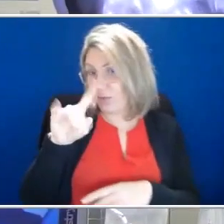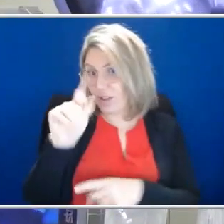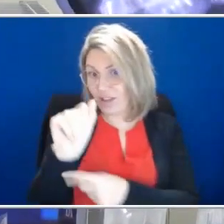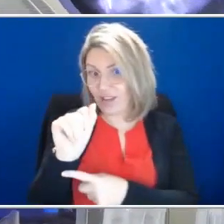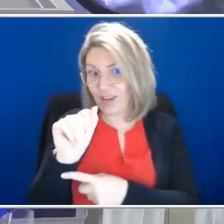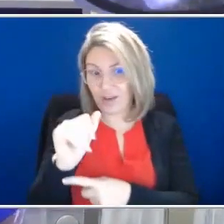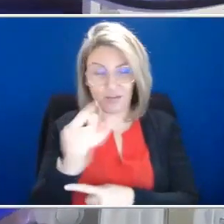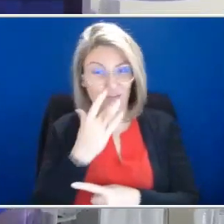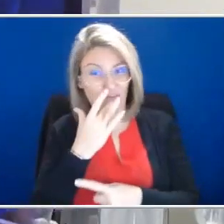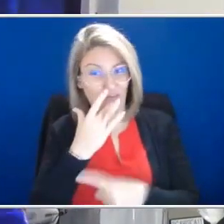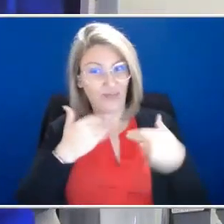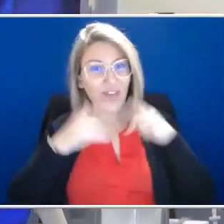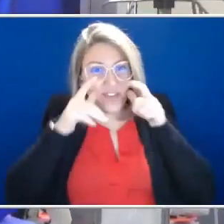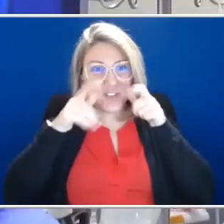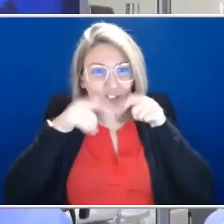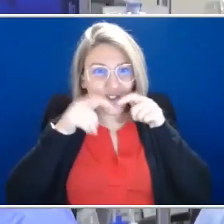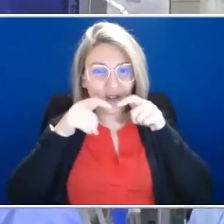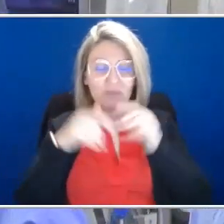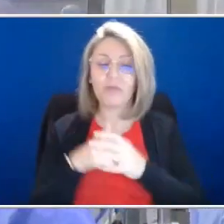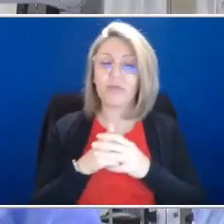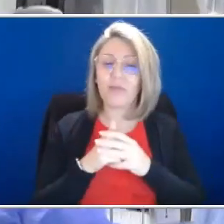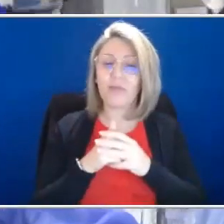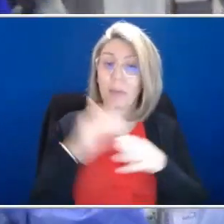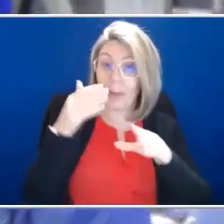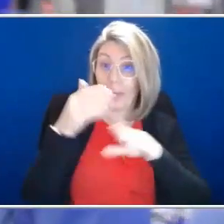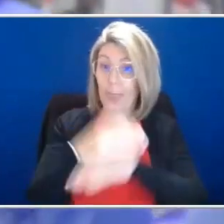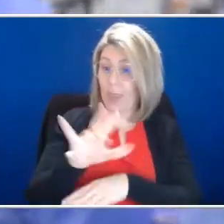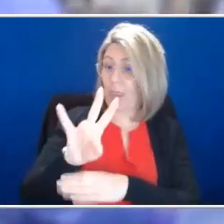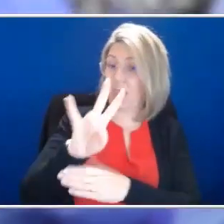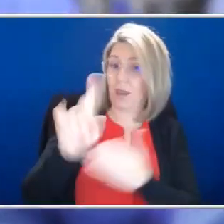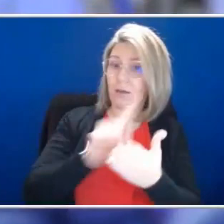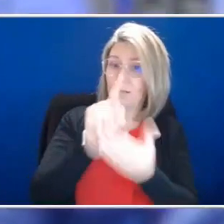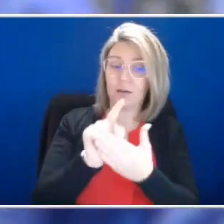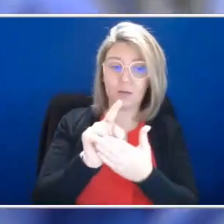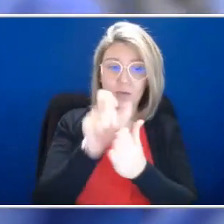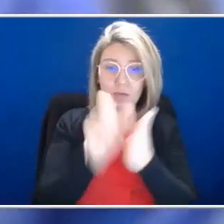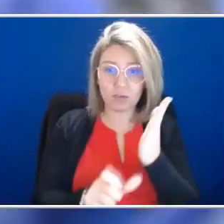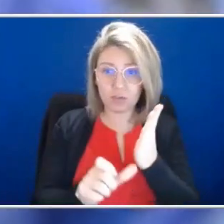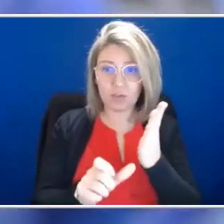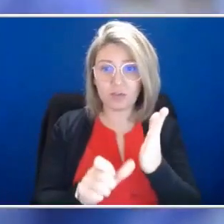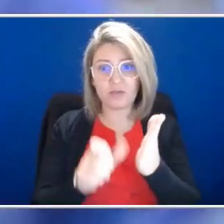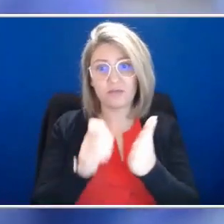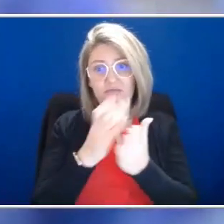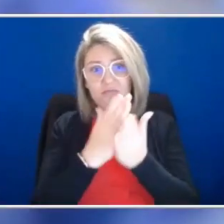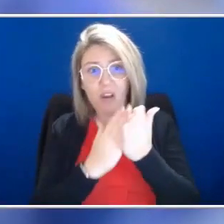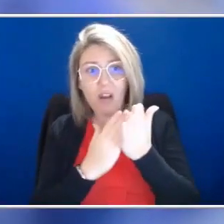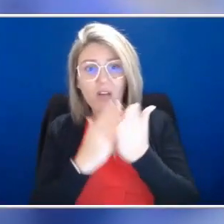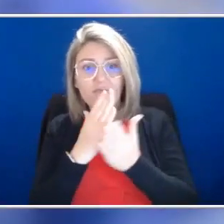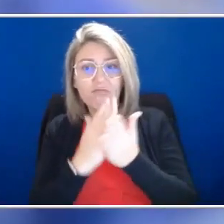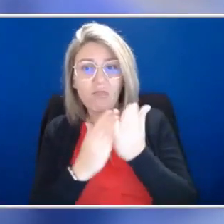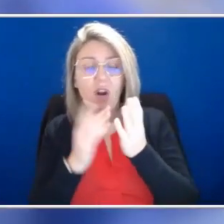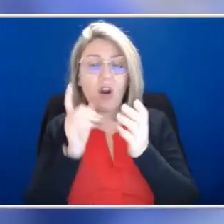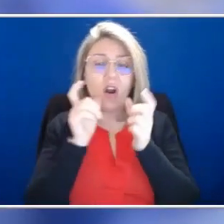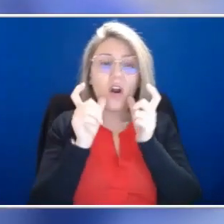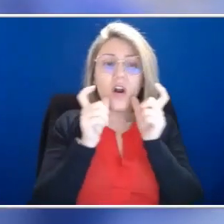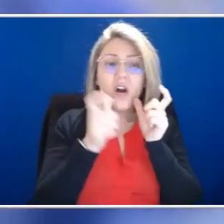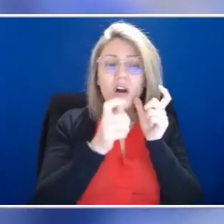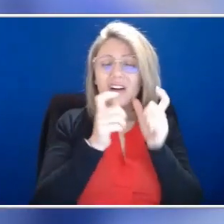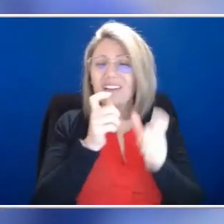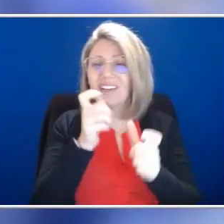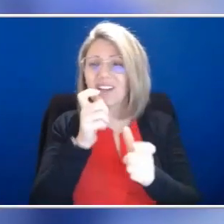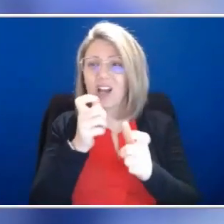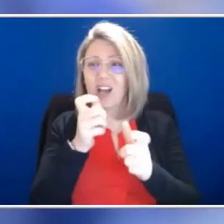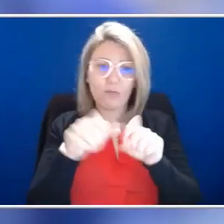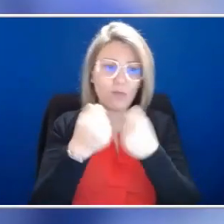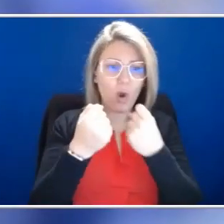What followed was a 9-hour surgery, during which, piece by piece, Dr. Garg would use the unbroken parts of Kyle's body